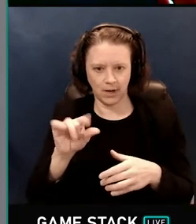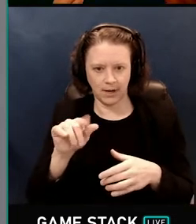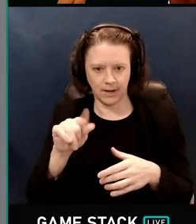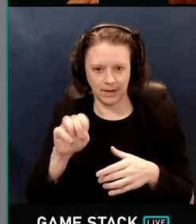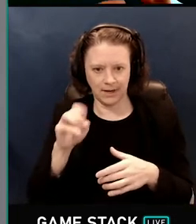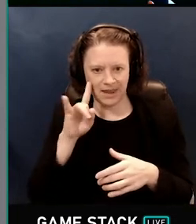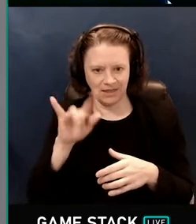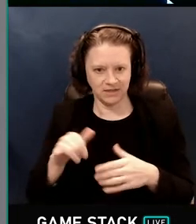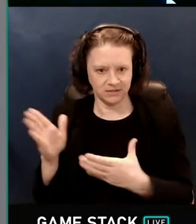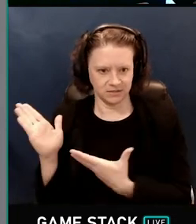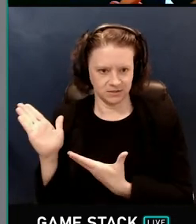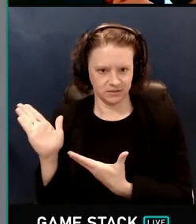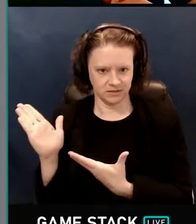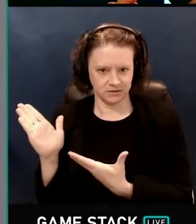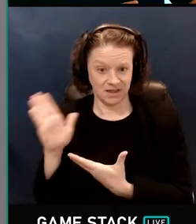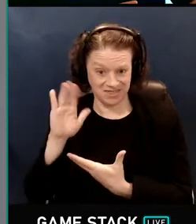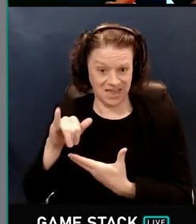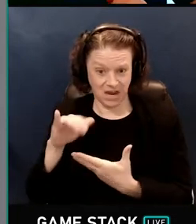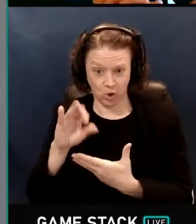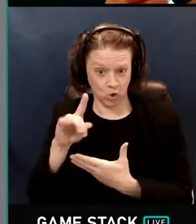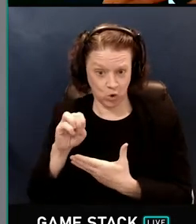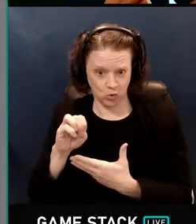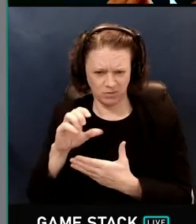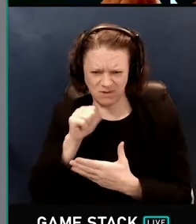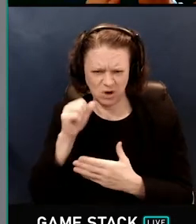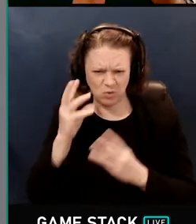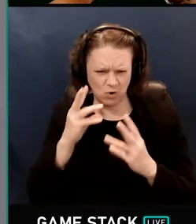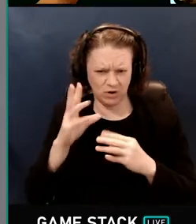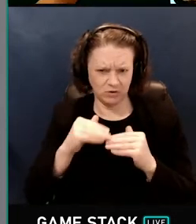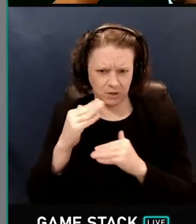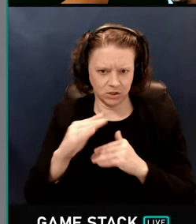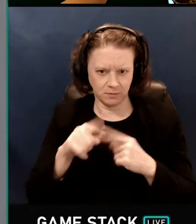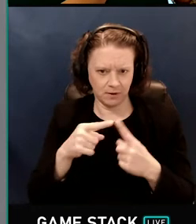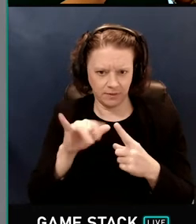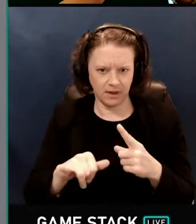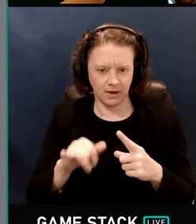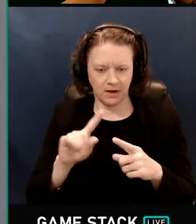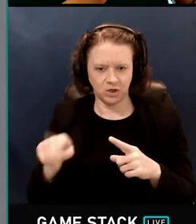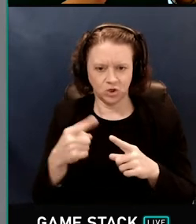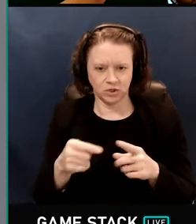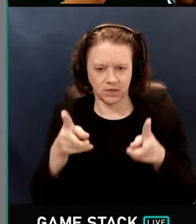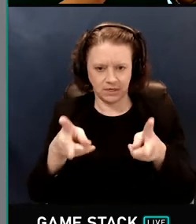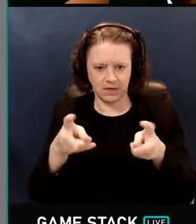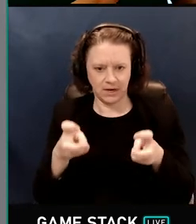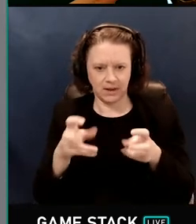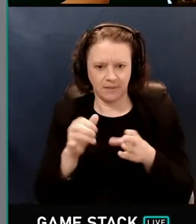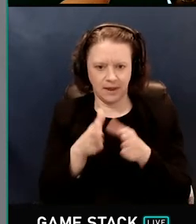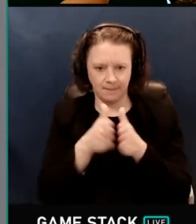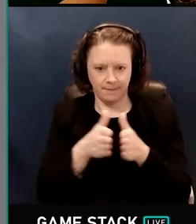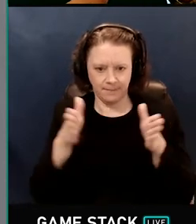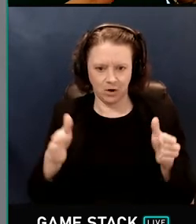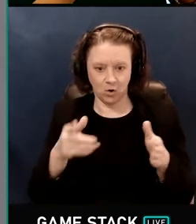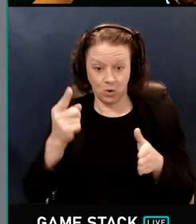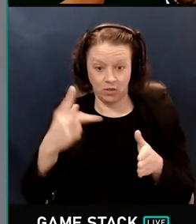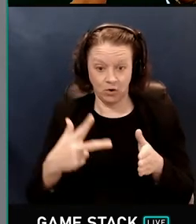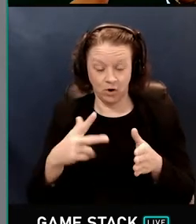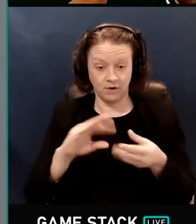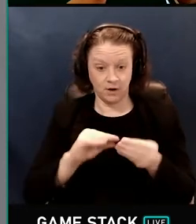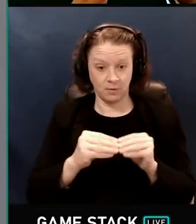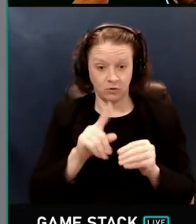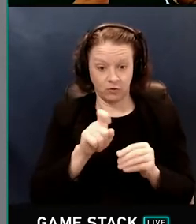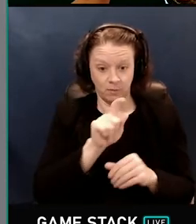So don't worry too much about this code. All it's doing is it's taking the middle third range of numbers, so from 0.33